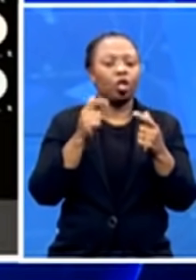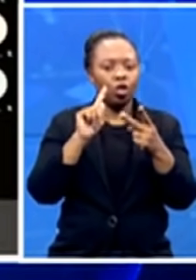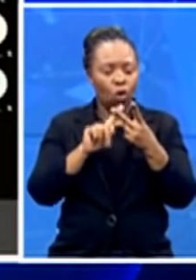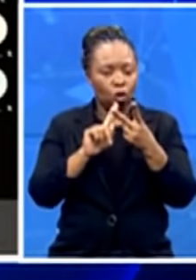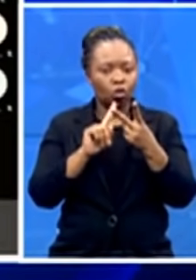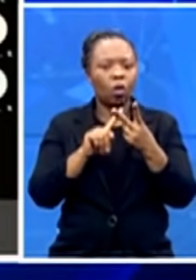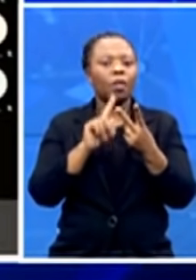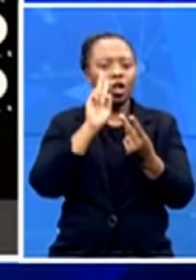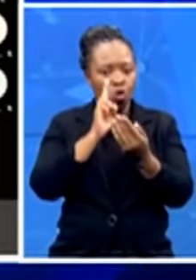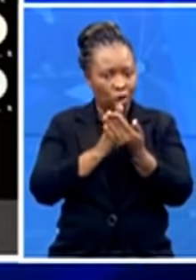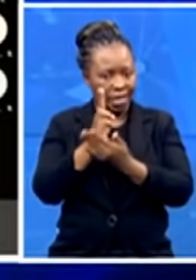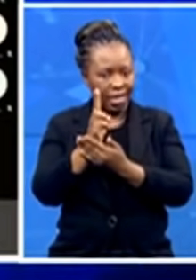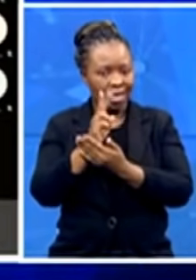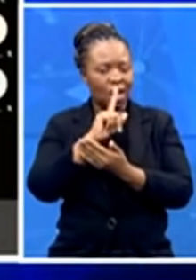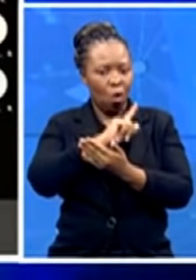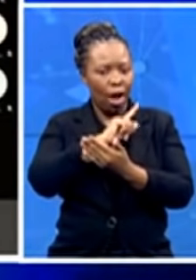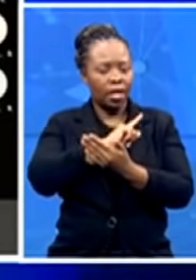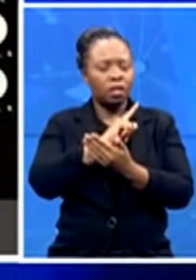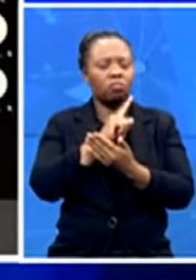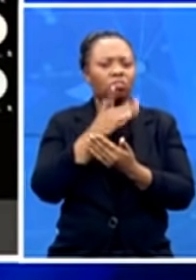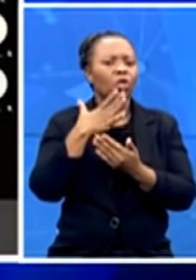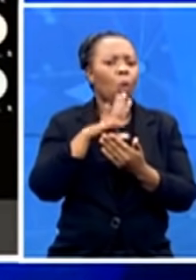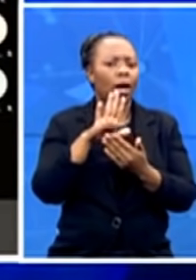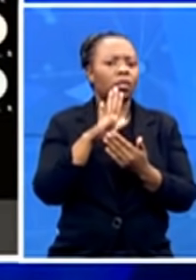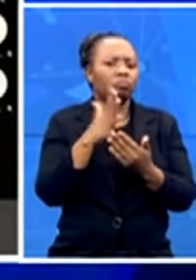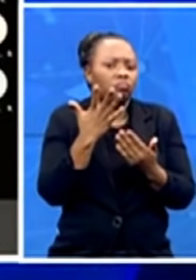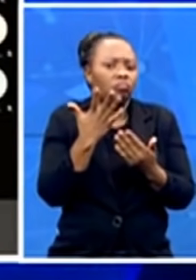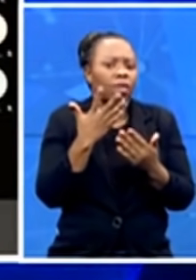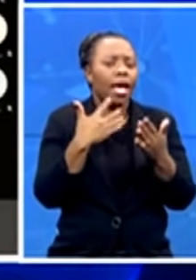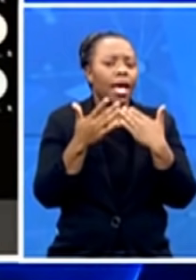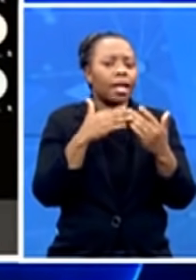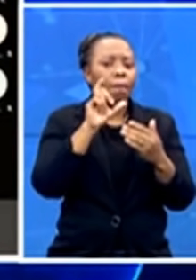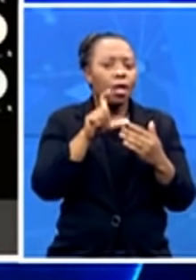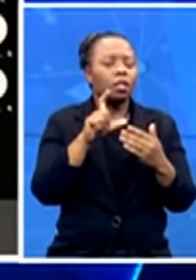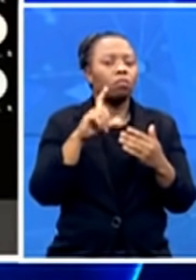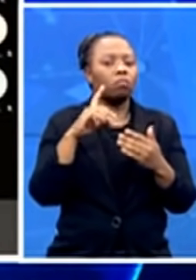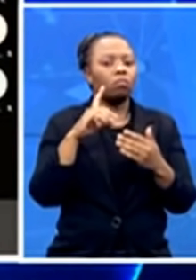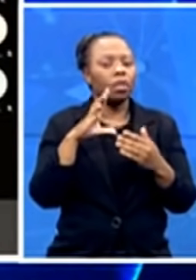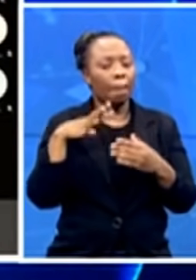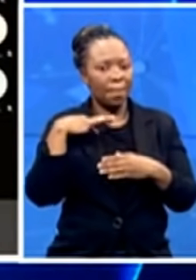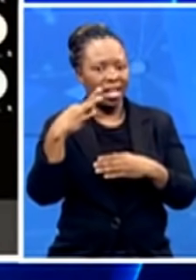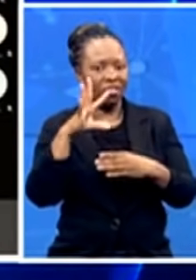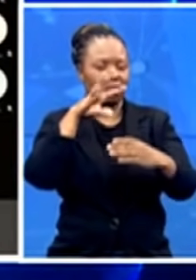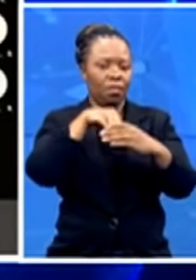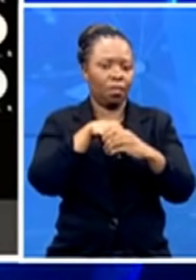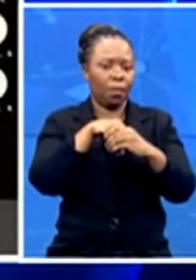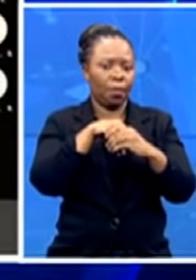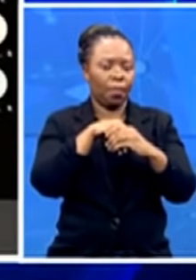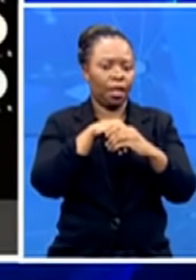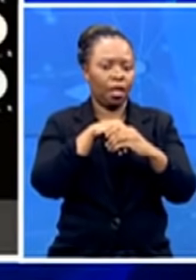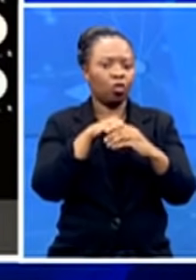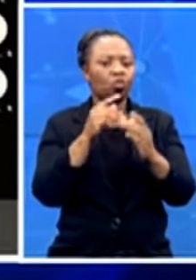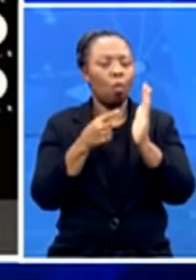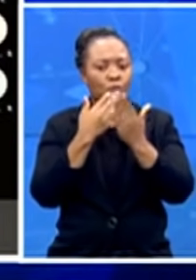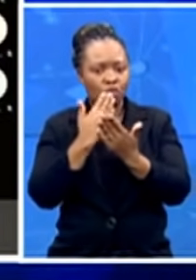someone who is entitled to the benefit of the presumption of innocence. For the reasons that we give,